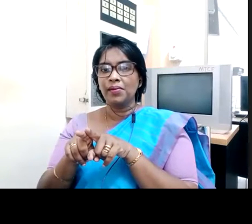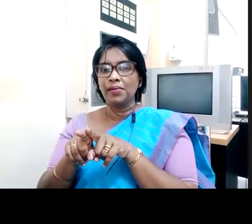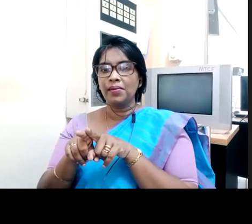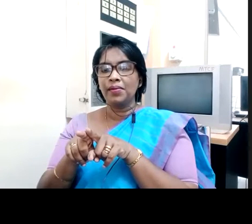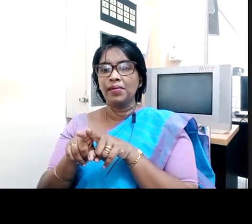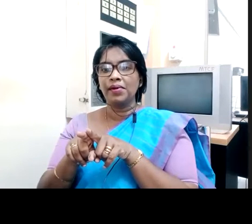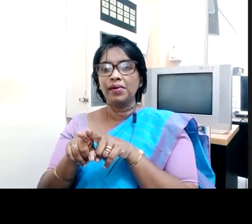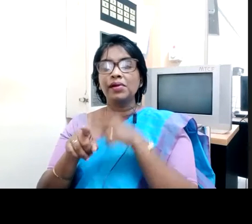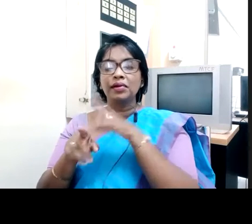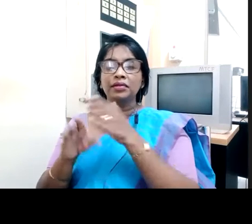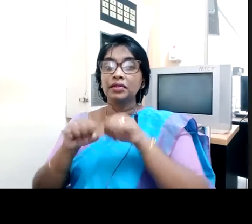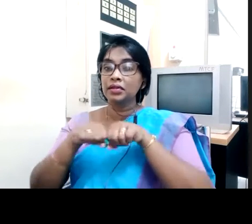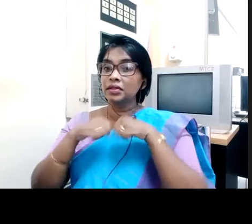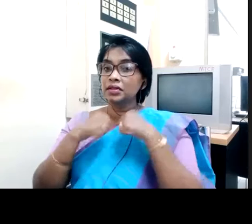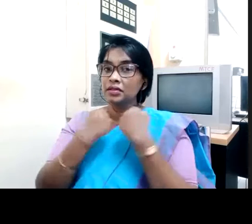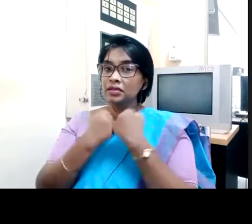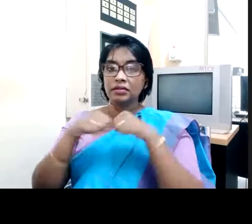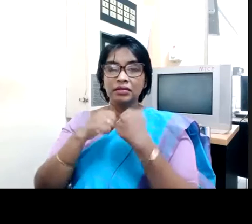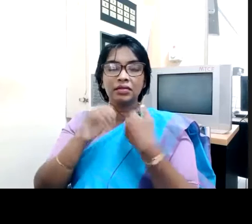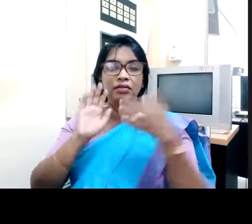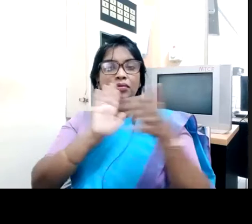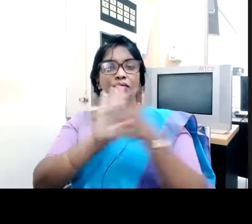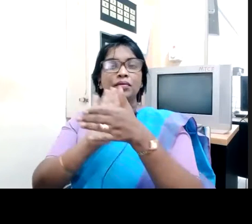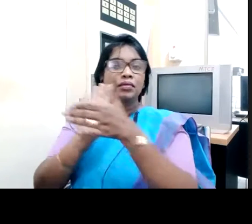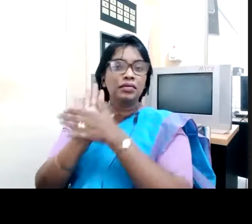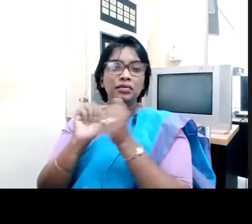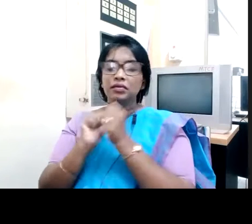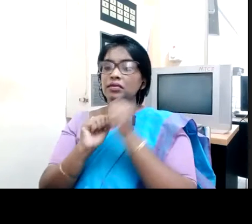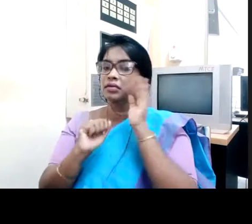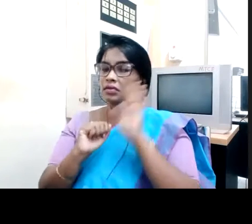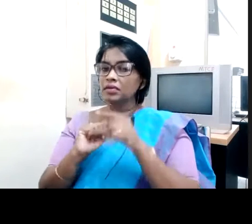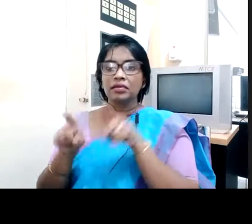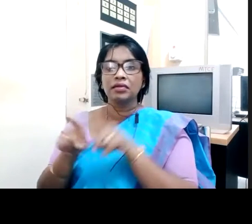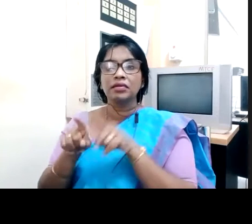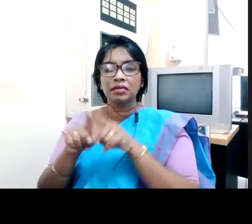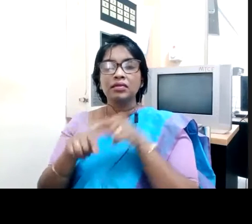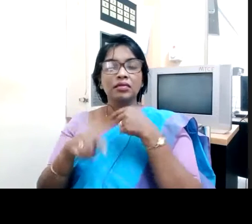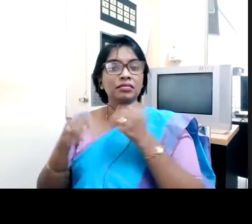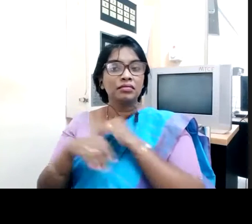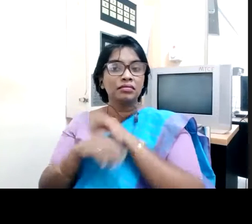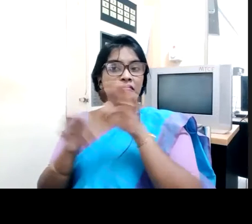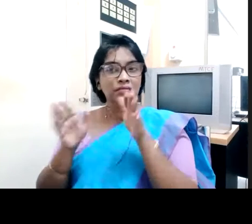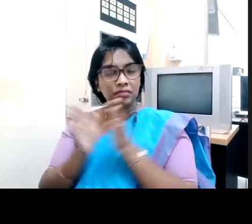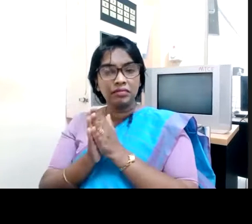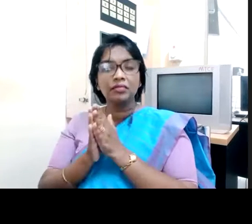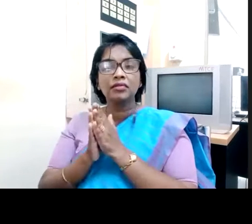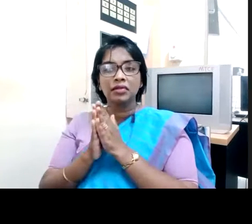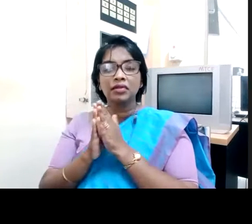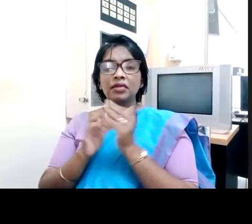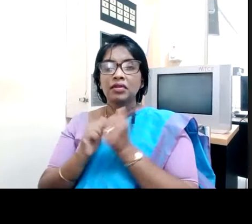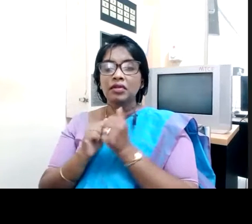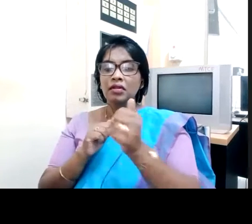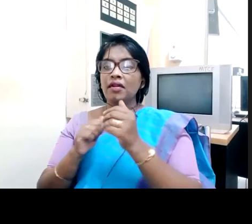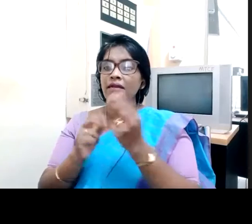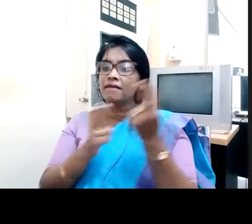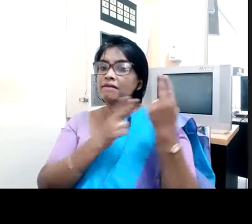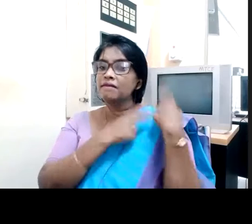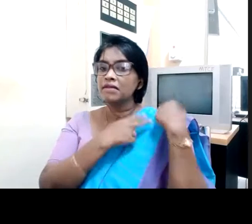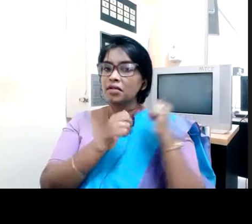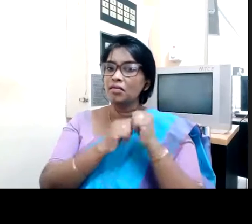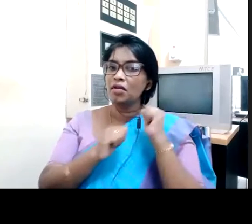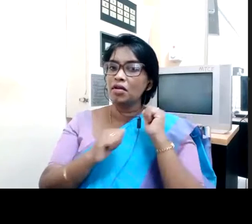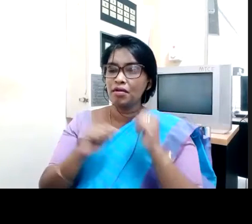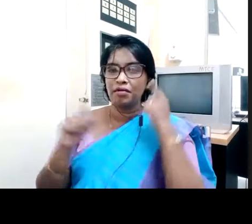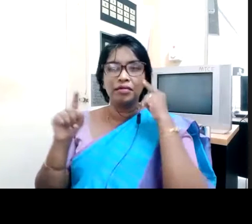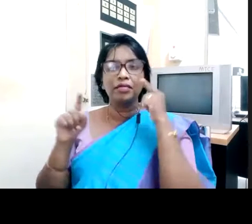economy. Let me position ourselves why we need this. We are in a really an interesting time, one way or the